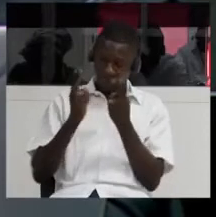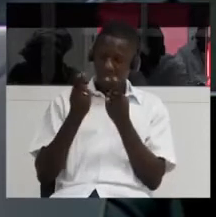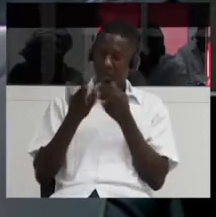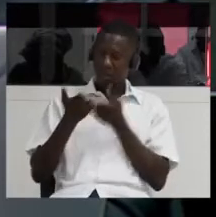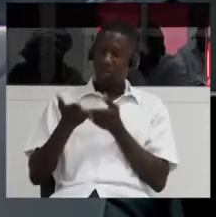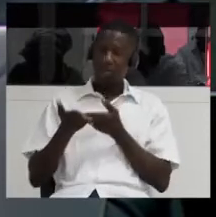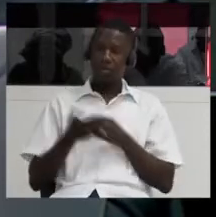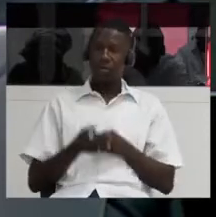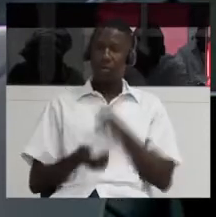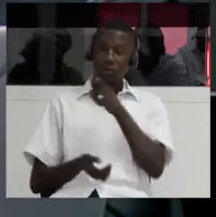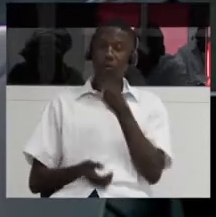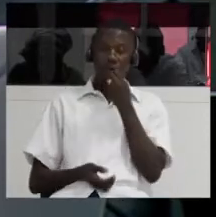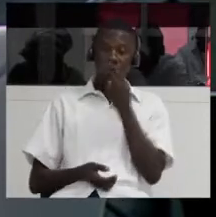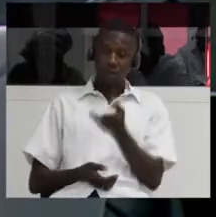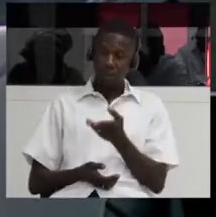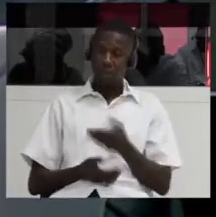You said